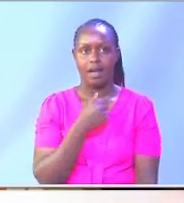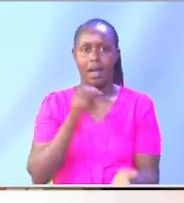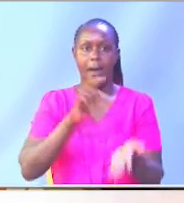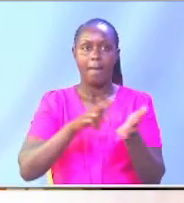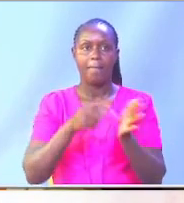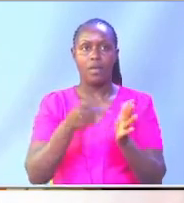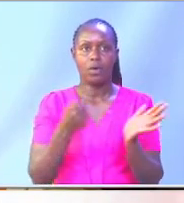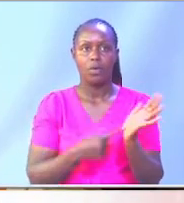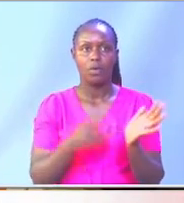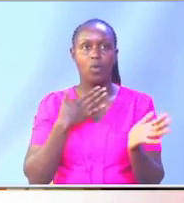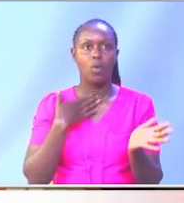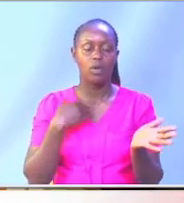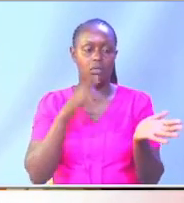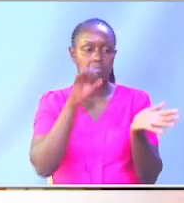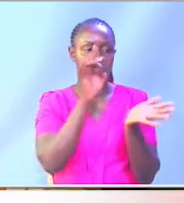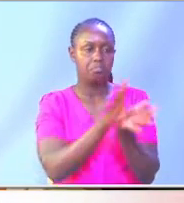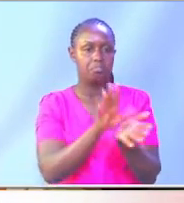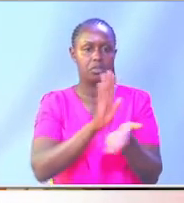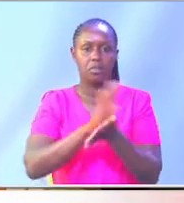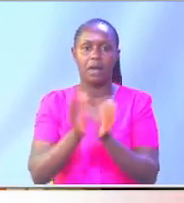ili waingie kwa governor.